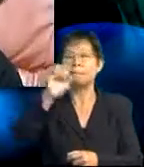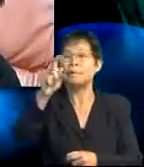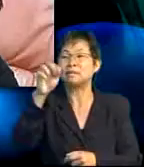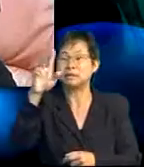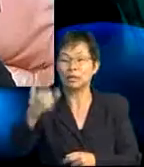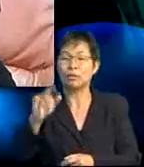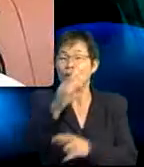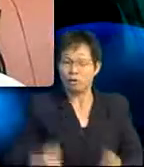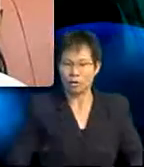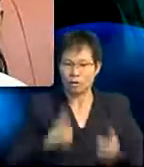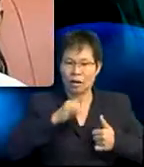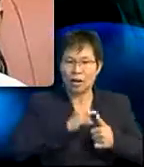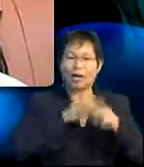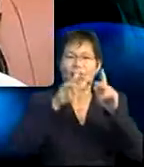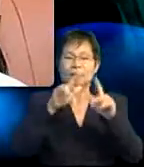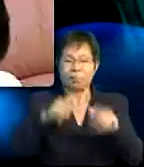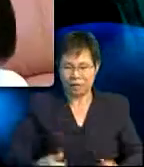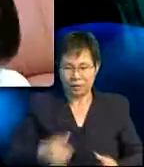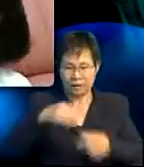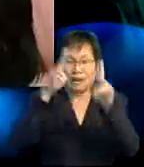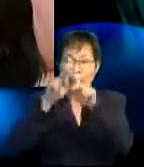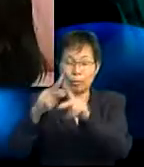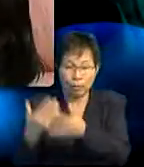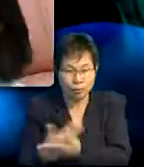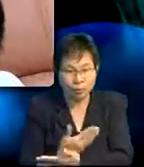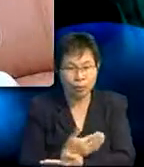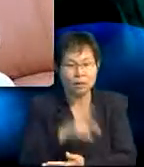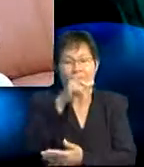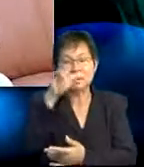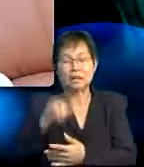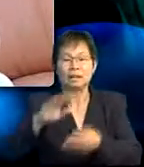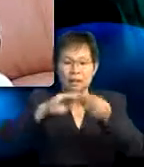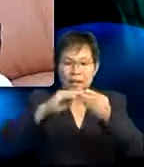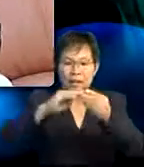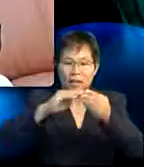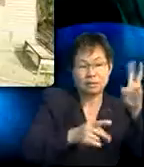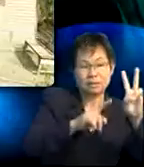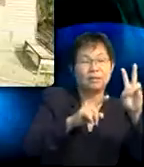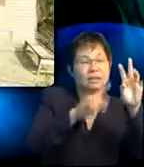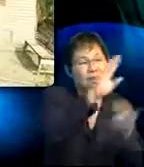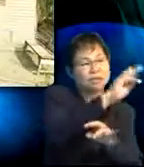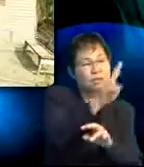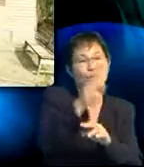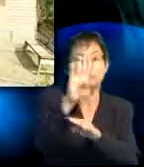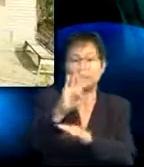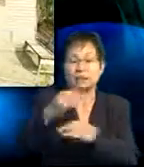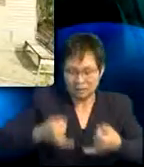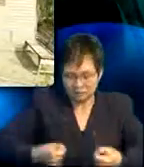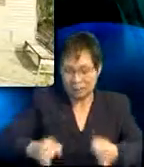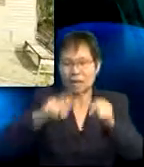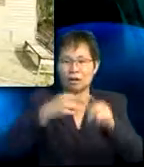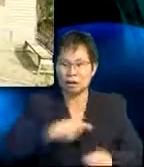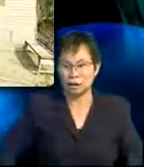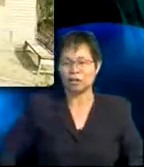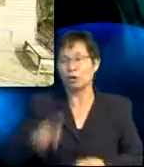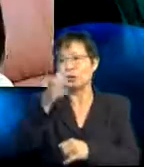Where do you live, Lily? I live in Kampung Baru. Lily lives at number 72B,